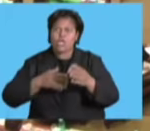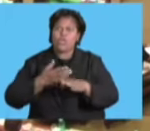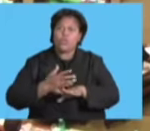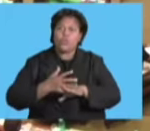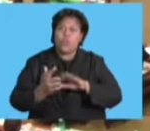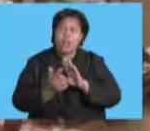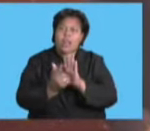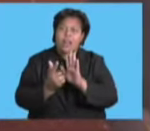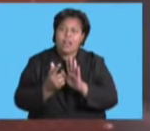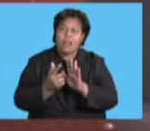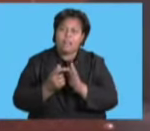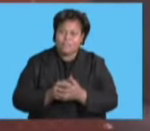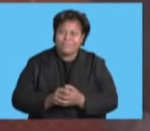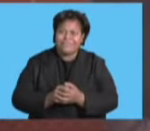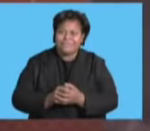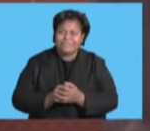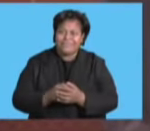law is concerned.